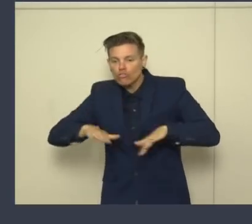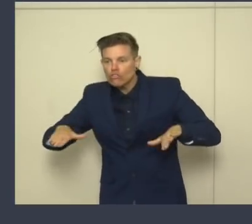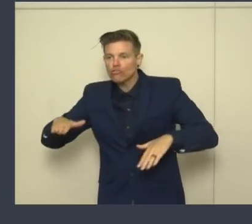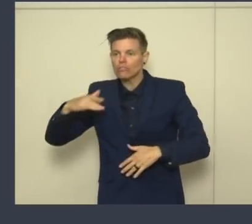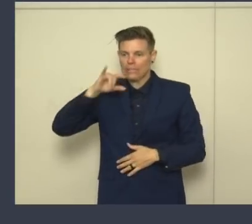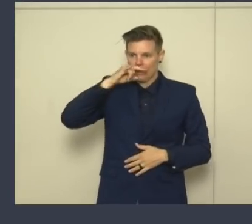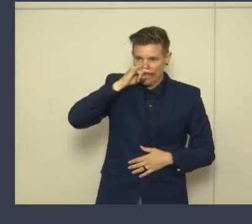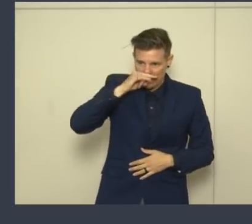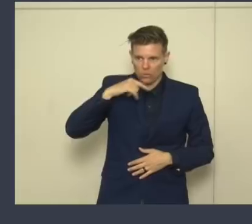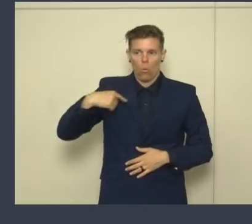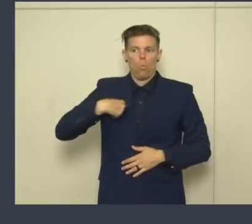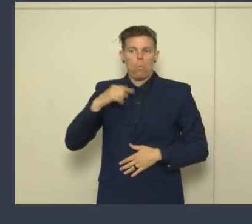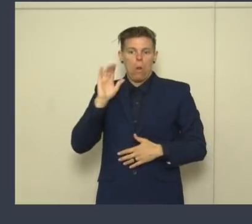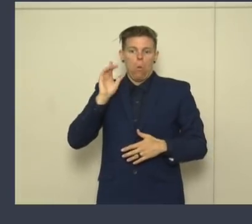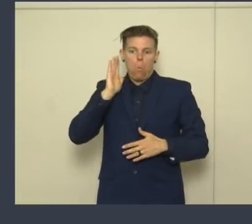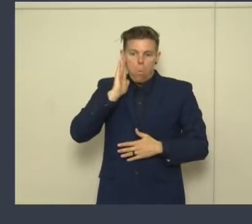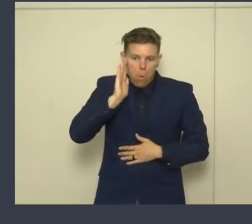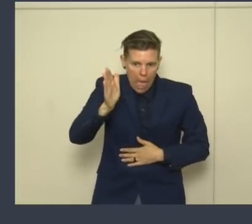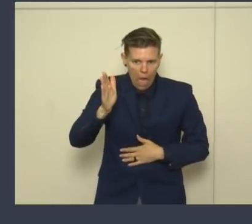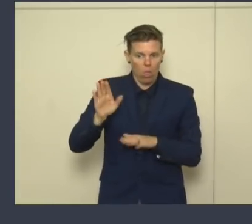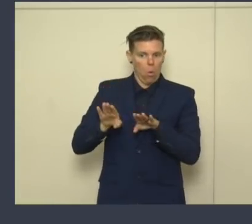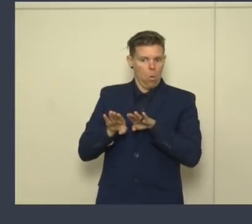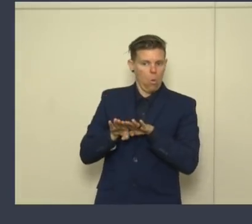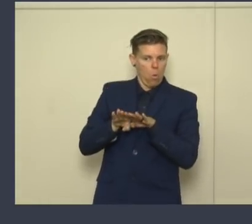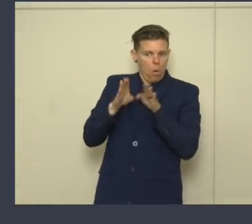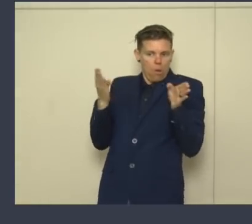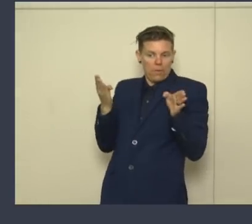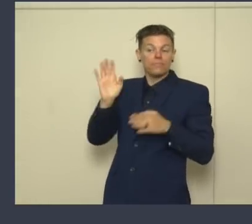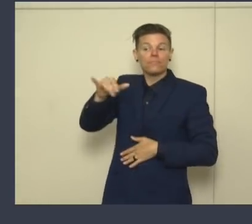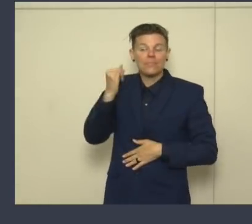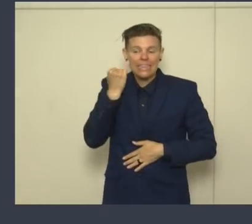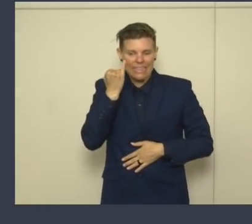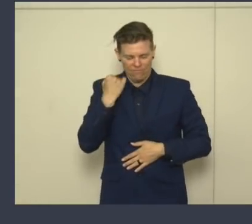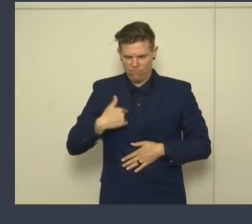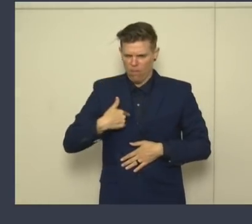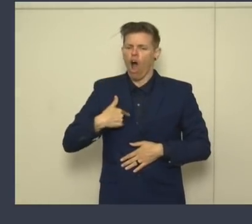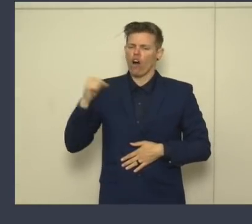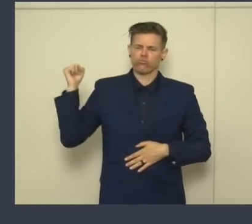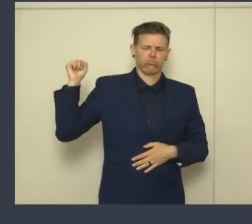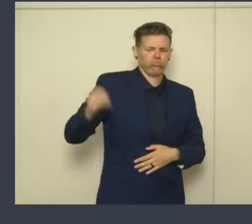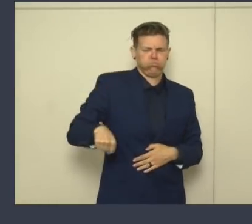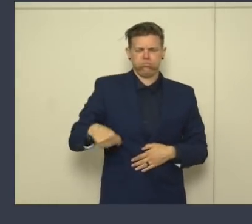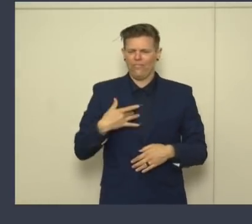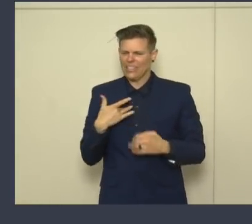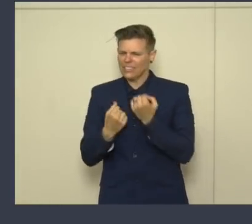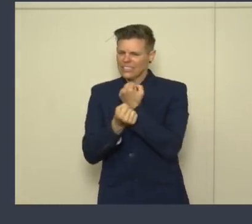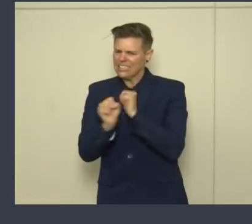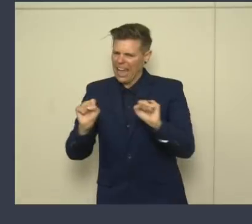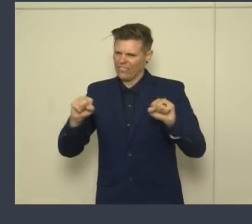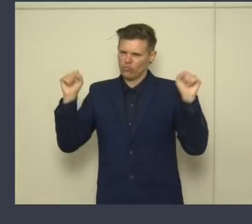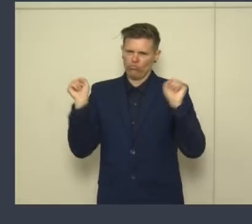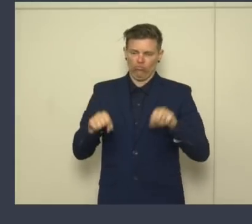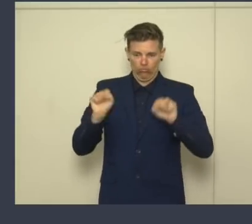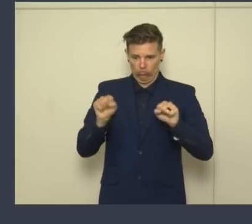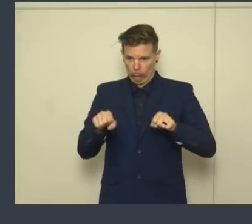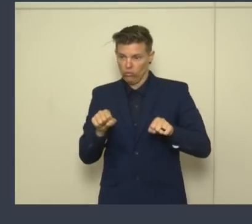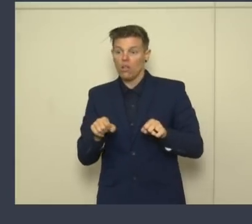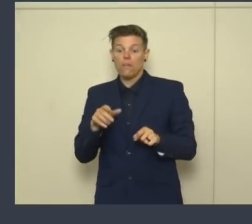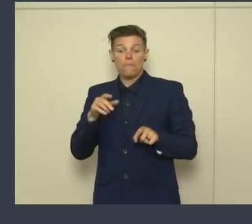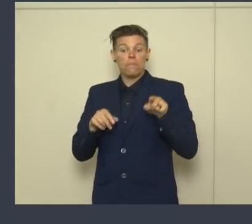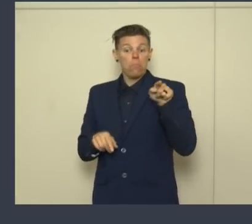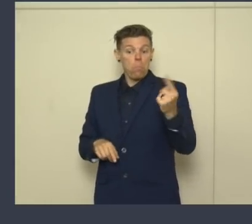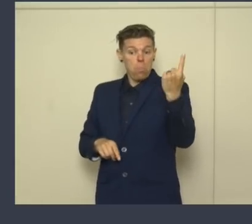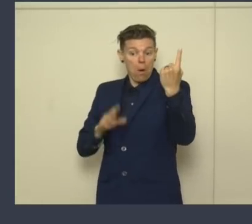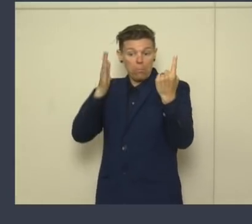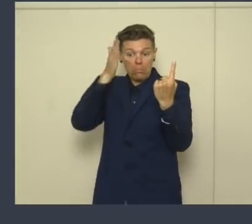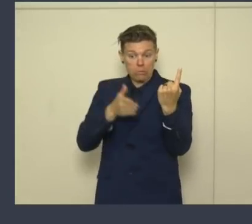when we've gotten to the point where the likelihood of somebody walking into the school with COVID has been reduced, and the likelihood that this